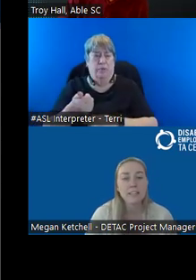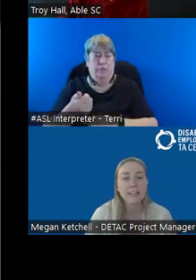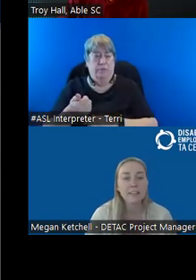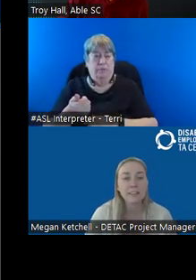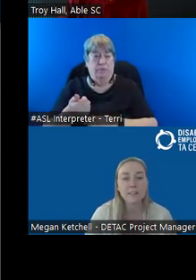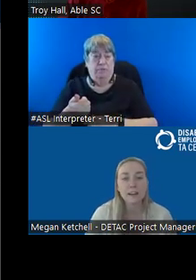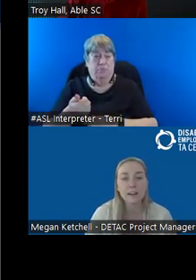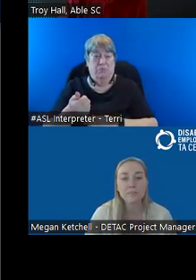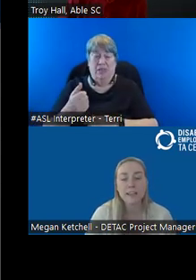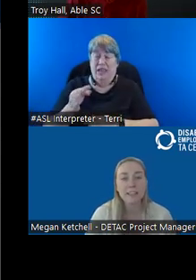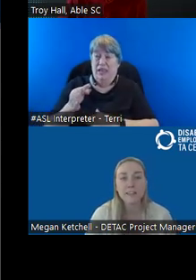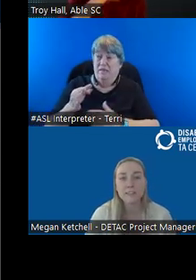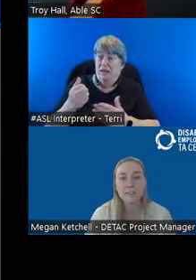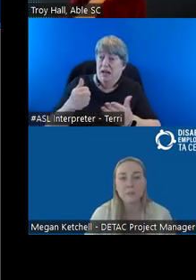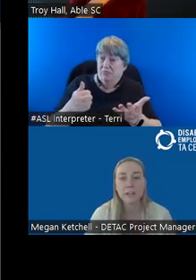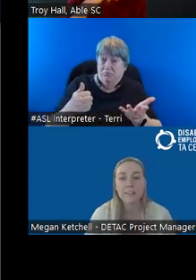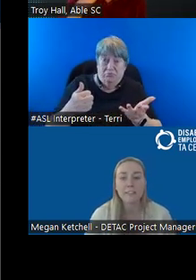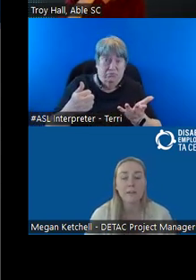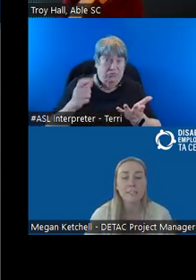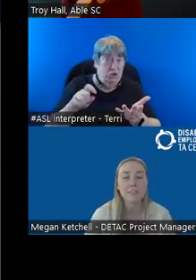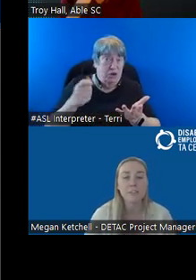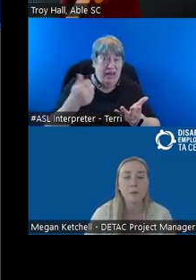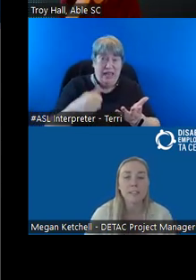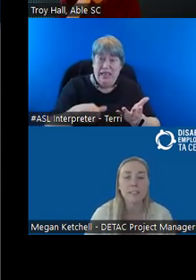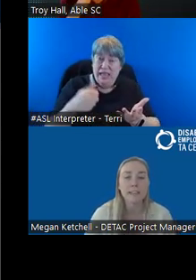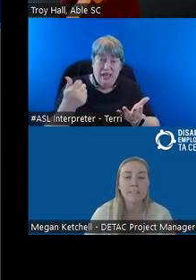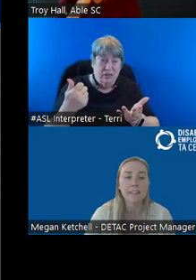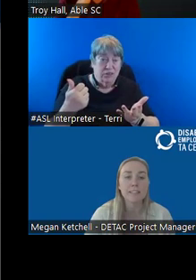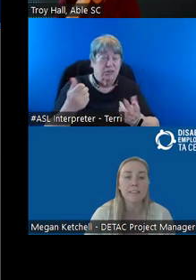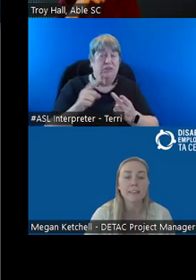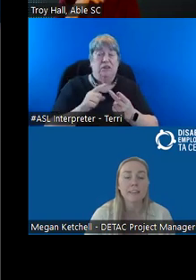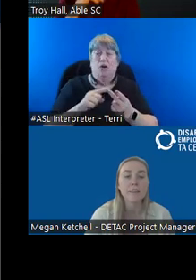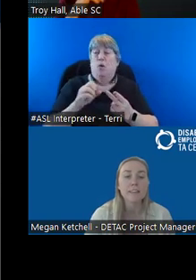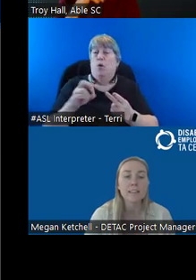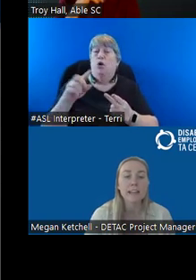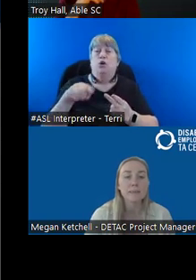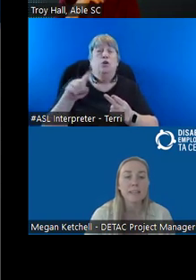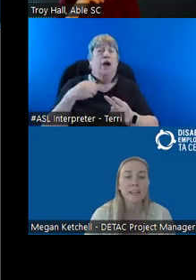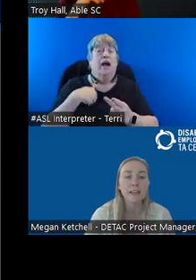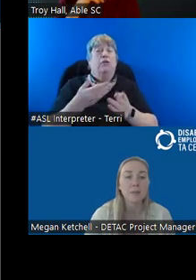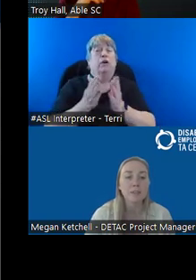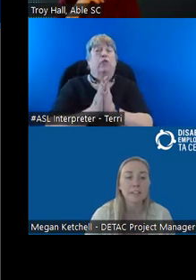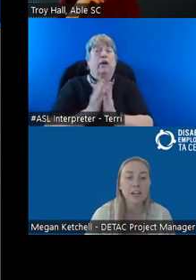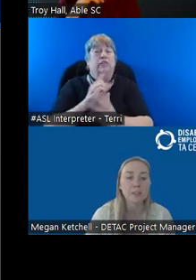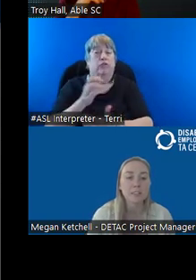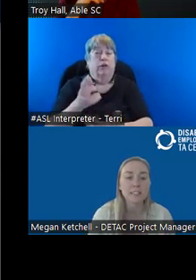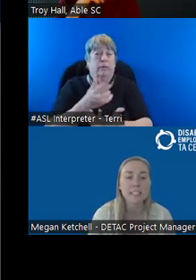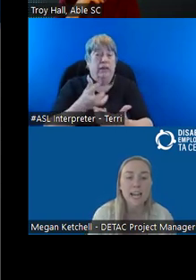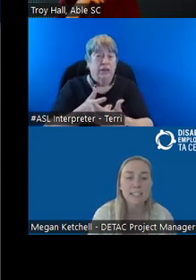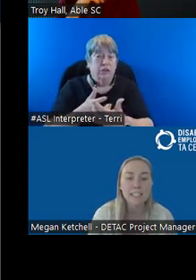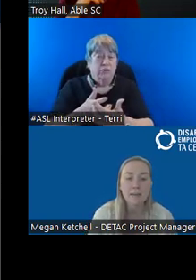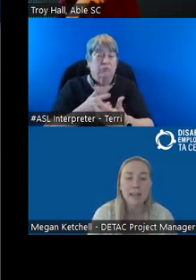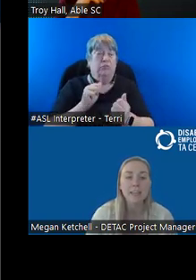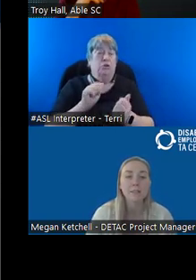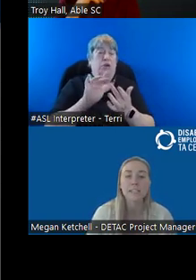if you need anything else, or you have an accommodation request in advance of the next meeting, you can reach out to the